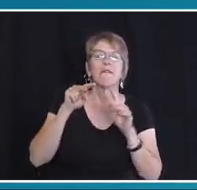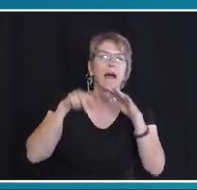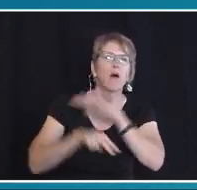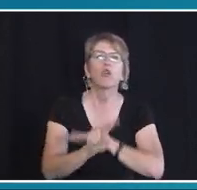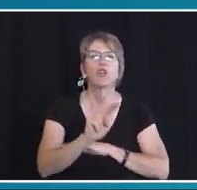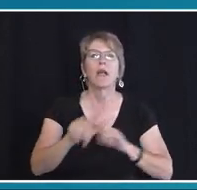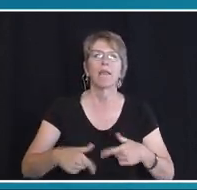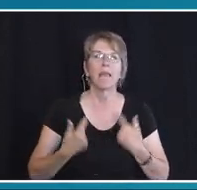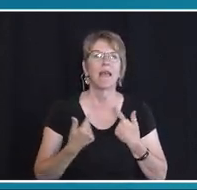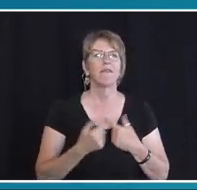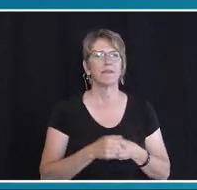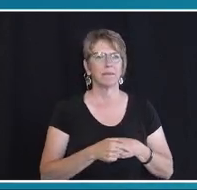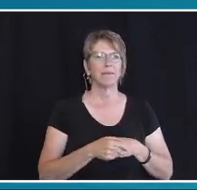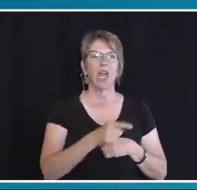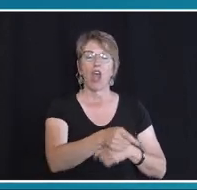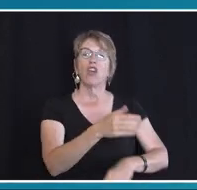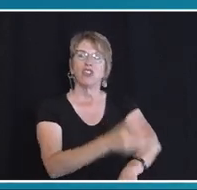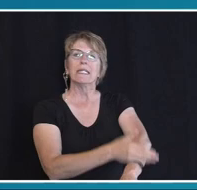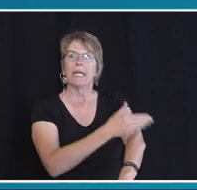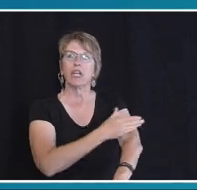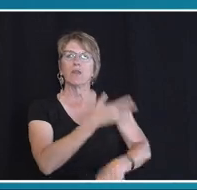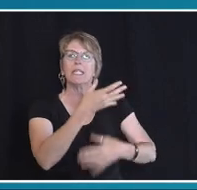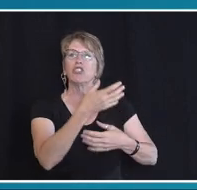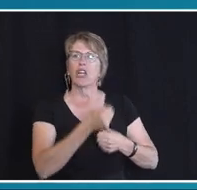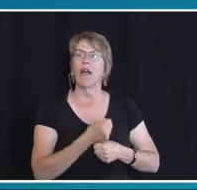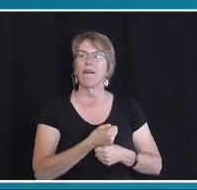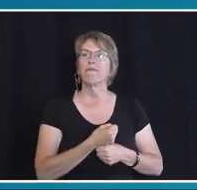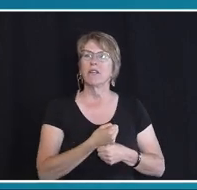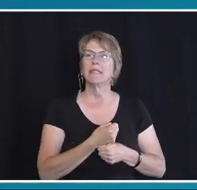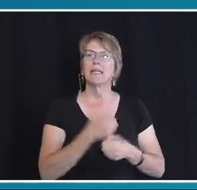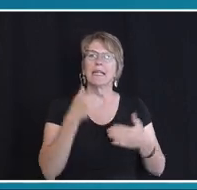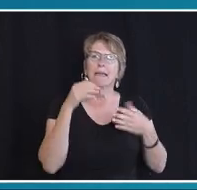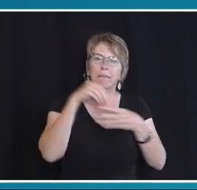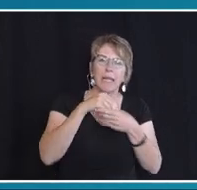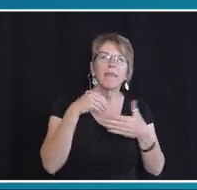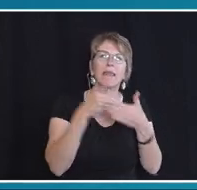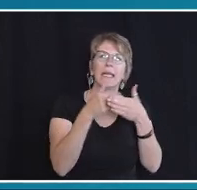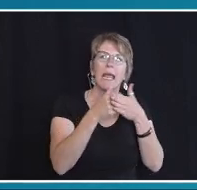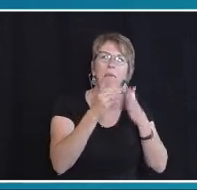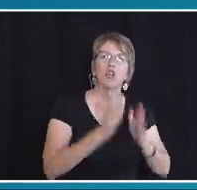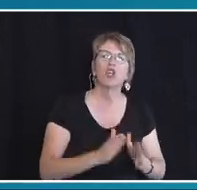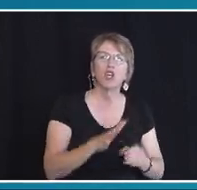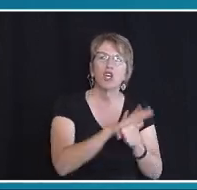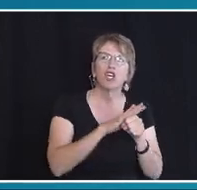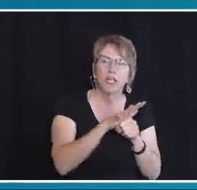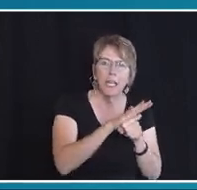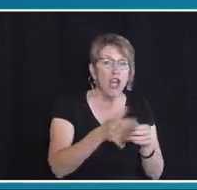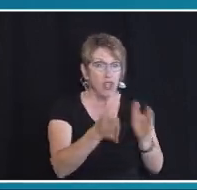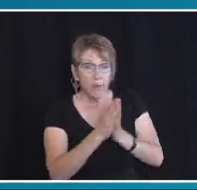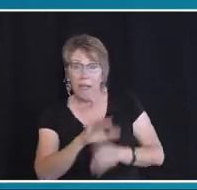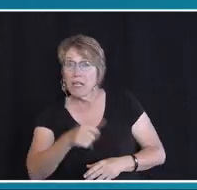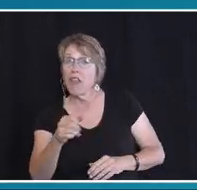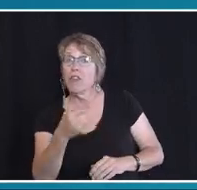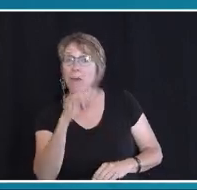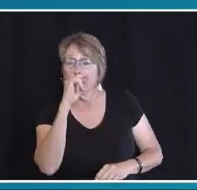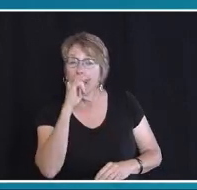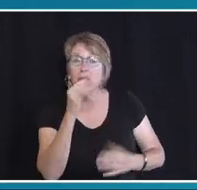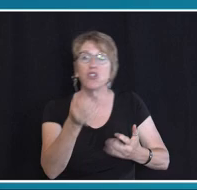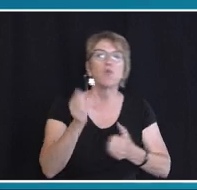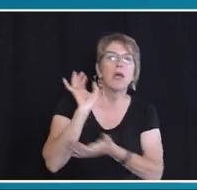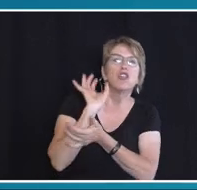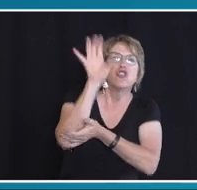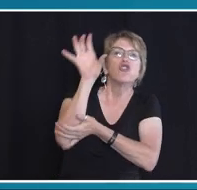Lauren definitely has had increased confidence. Even around the neighborhood, she will go out and ask the other kids, hey, do you want to shoot